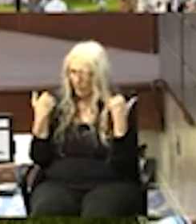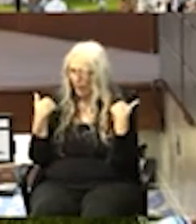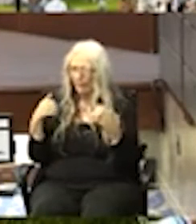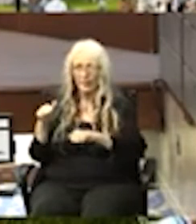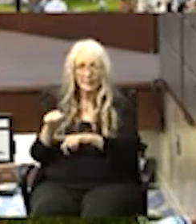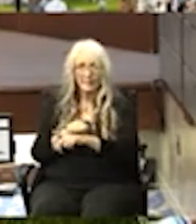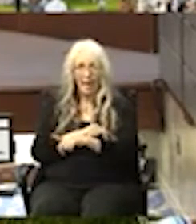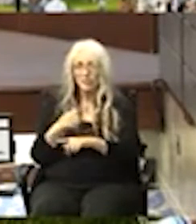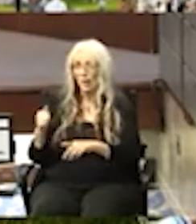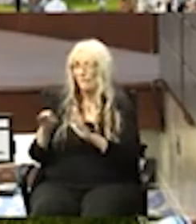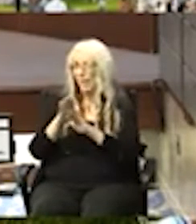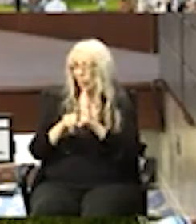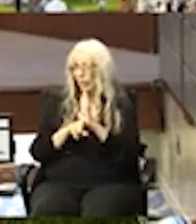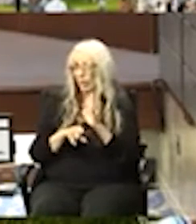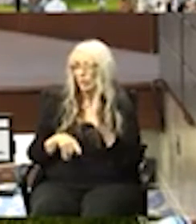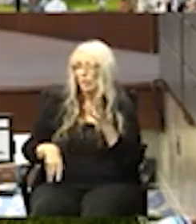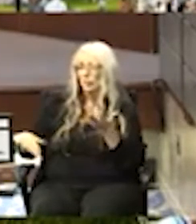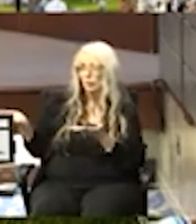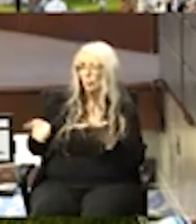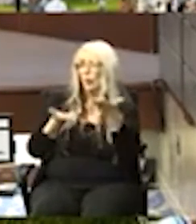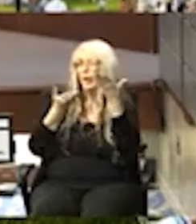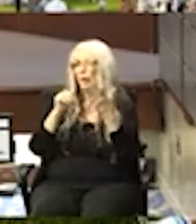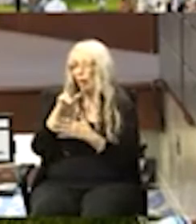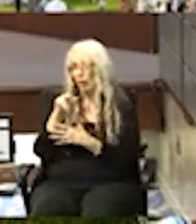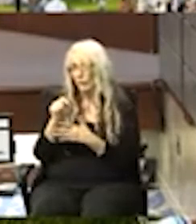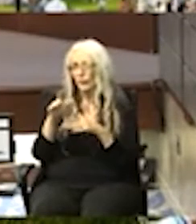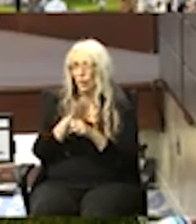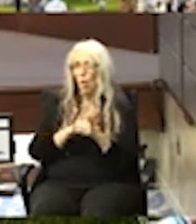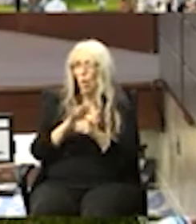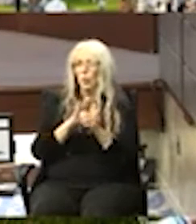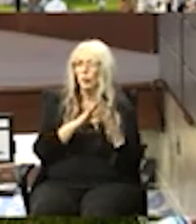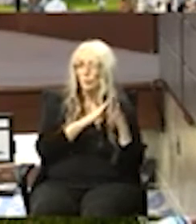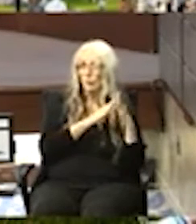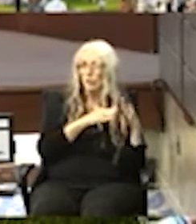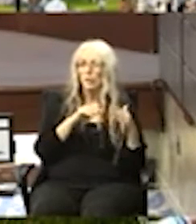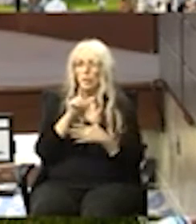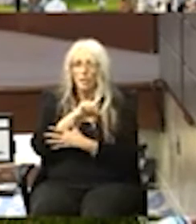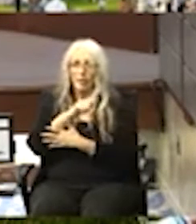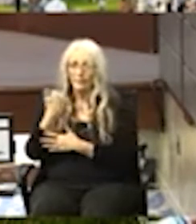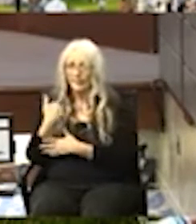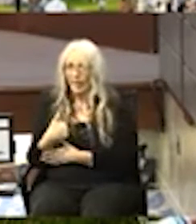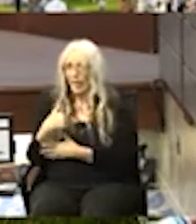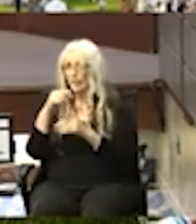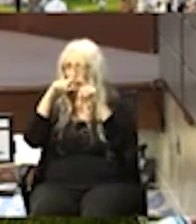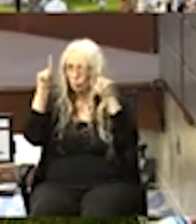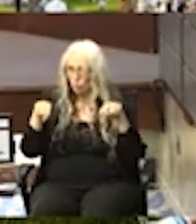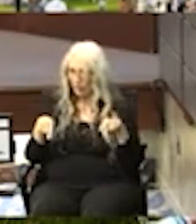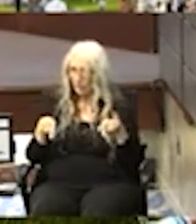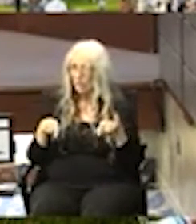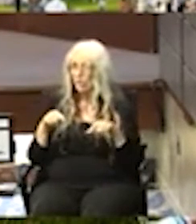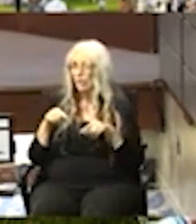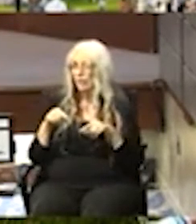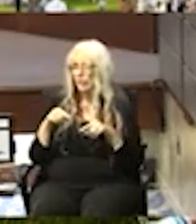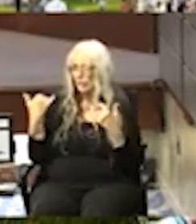in the background, integrating an art element from the local community. On the left side of the screen there, from our angle,